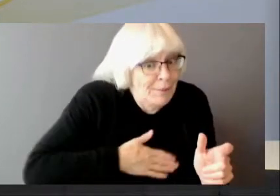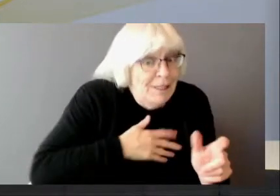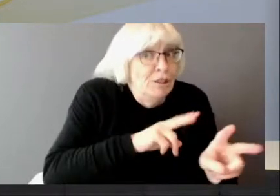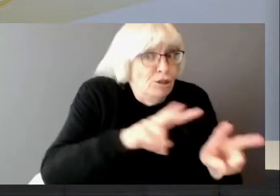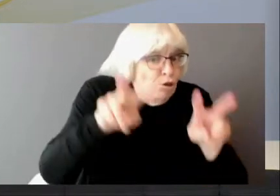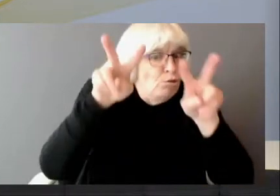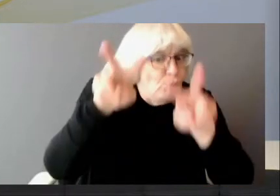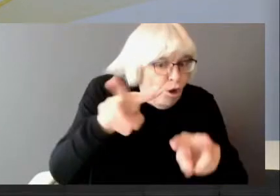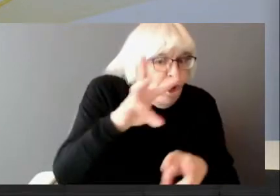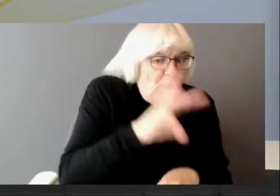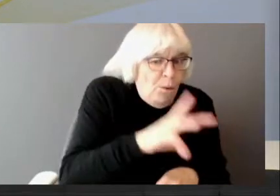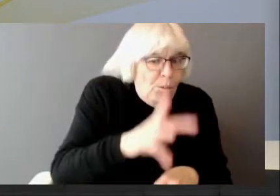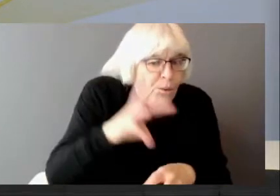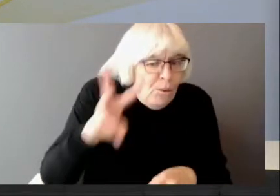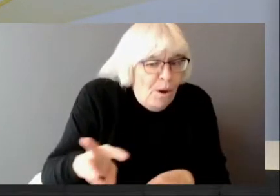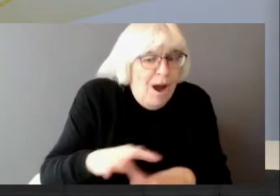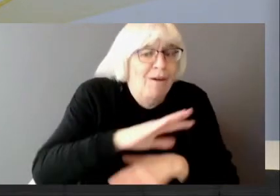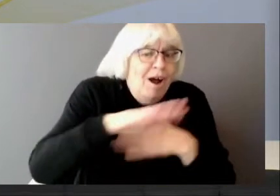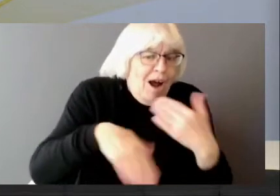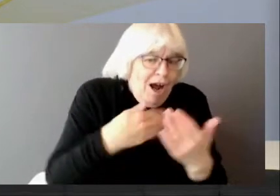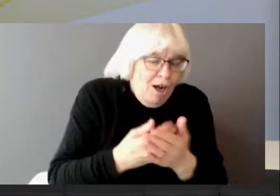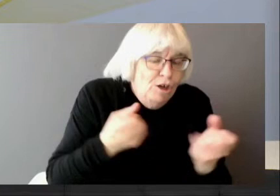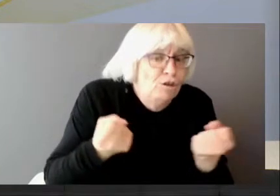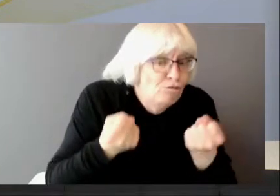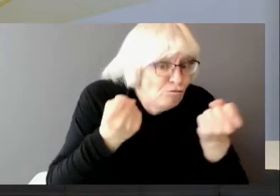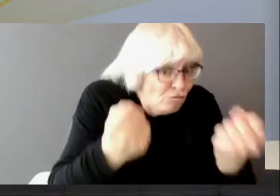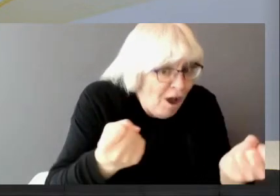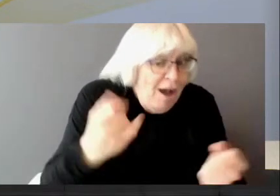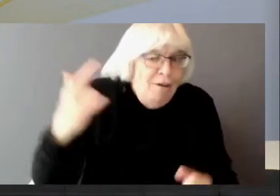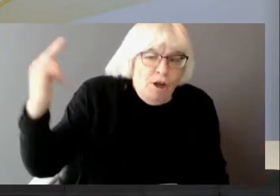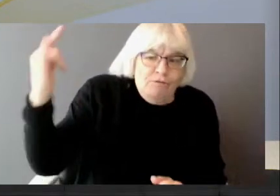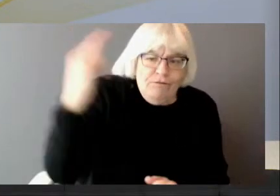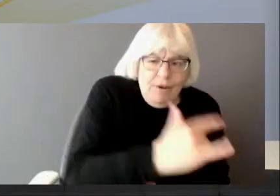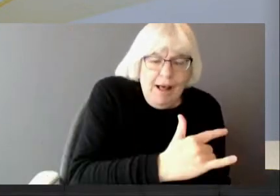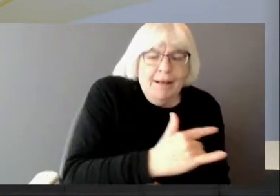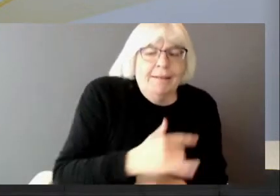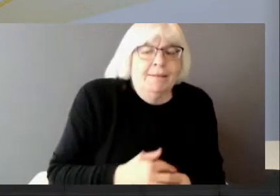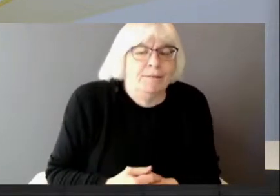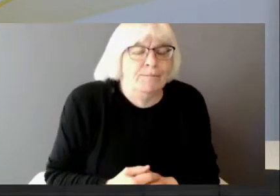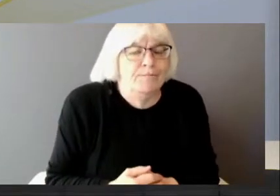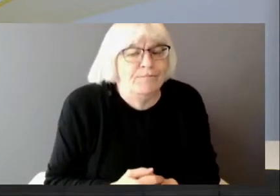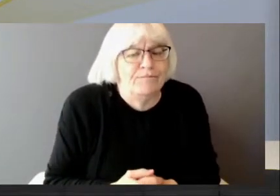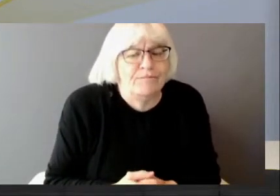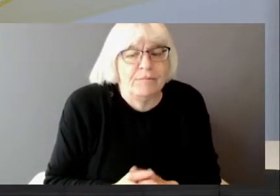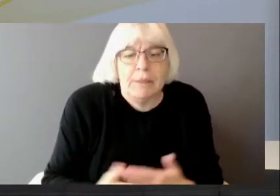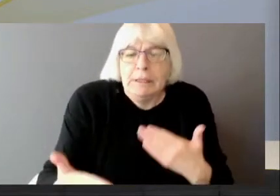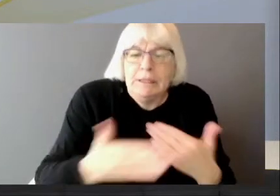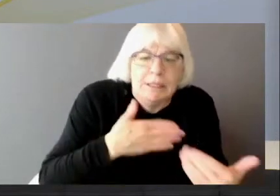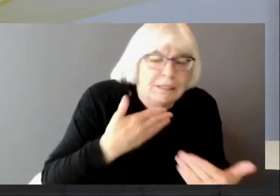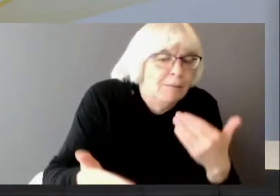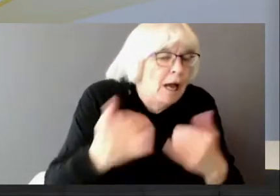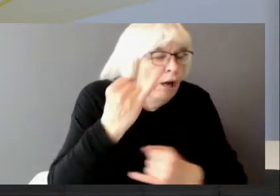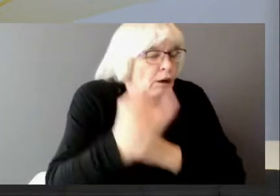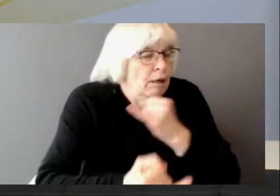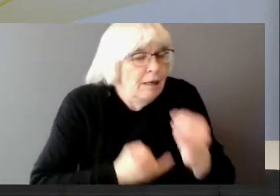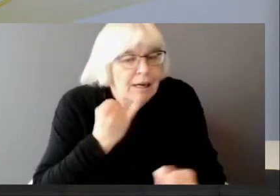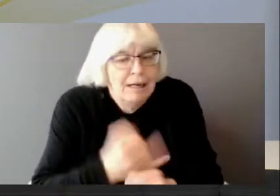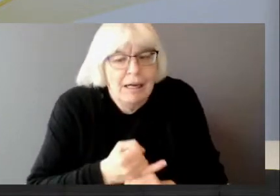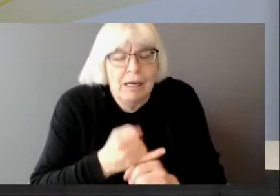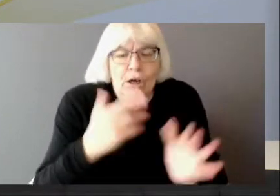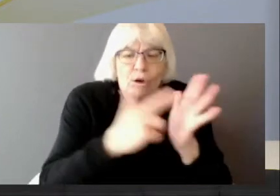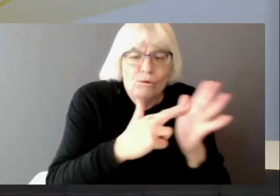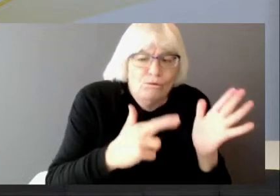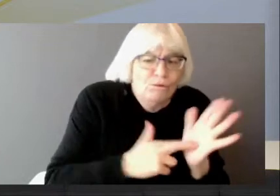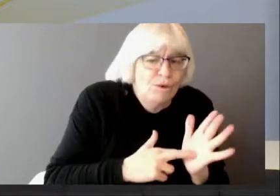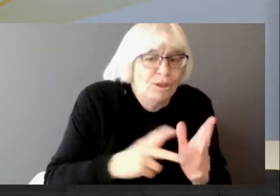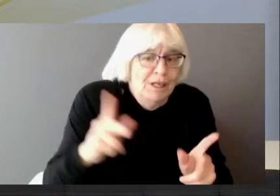air. And regardless of these international requirements, anyone arriving to PEI from